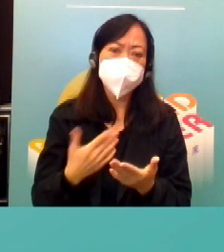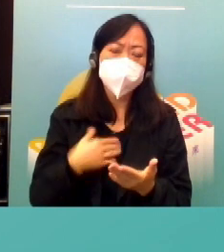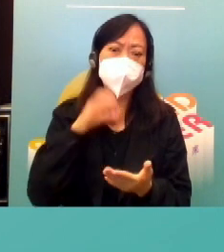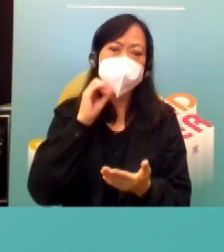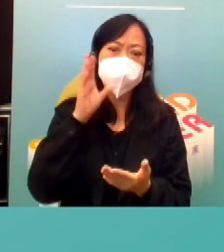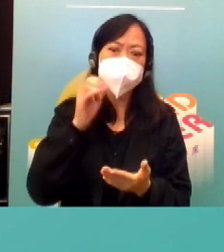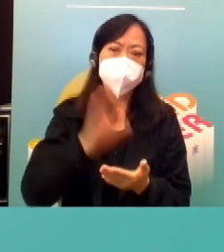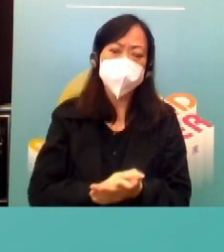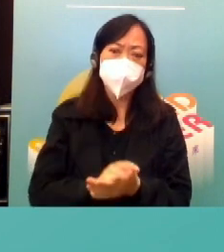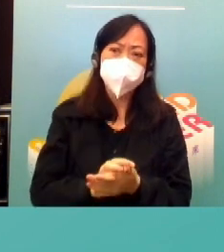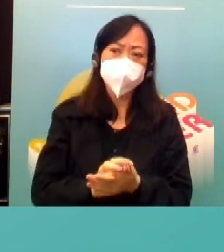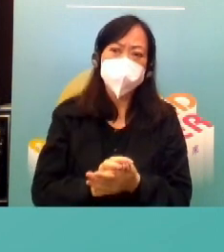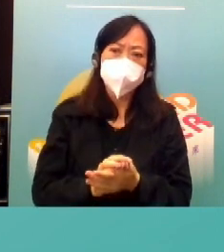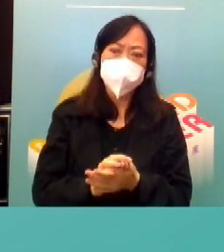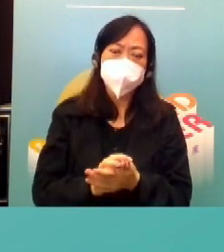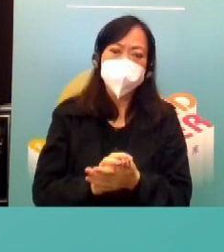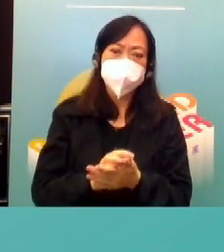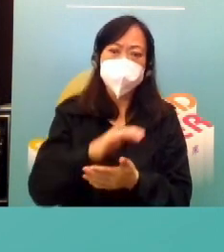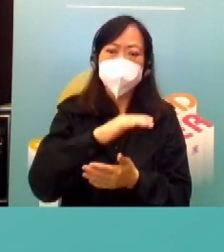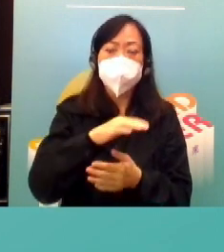degrees, it will mean